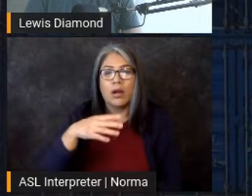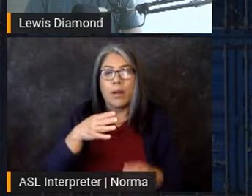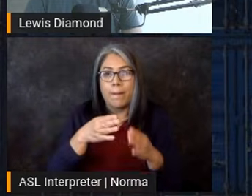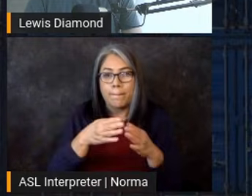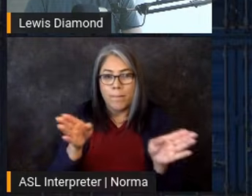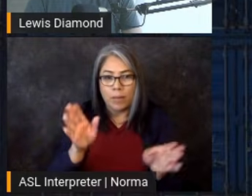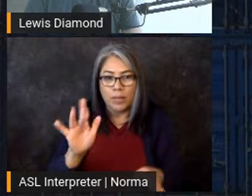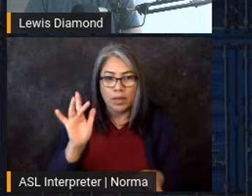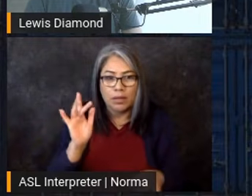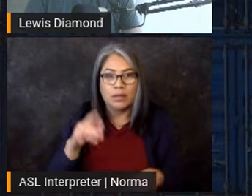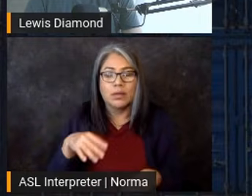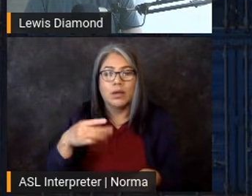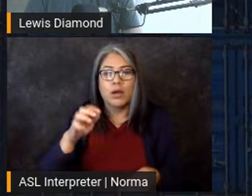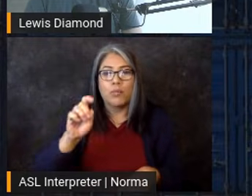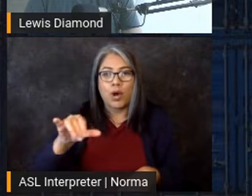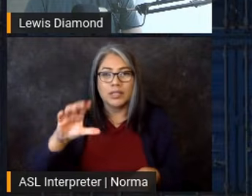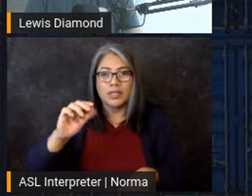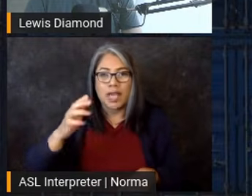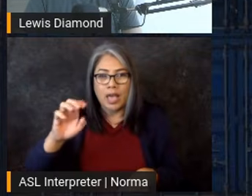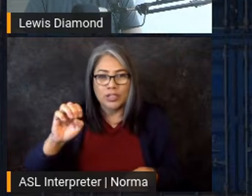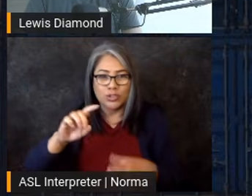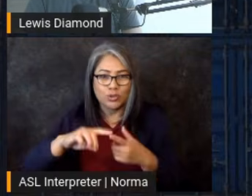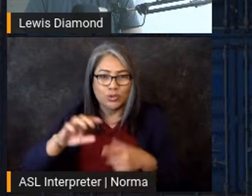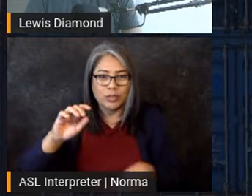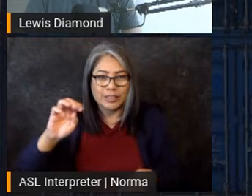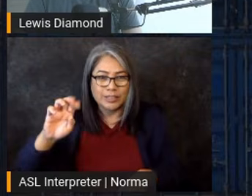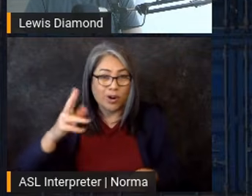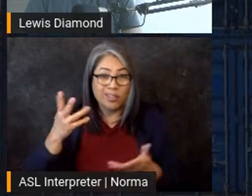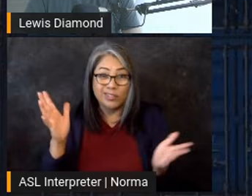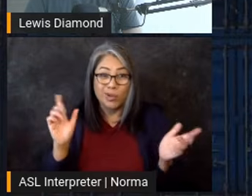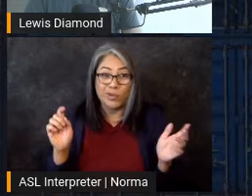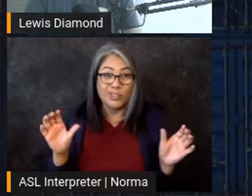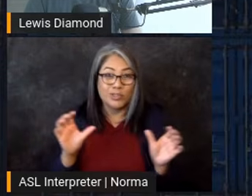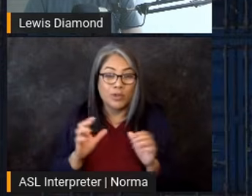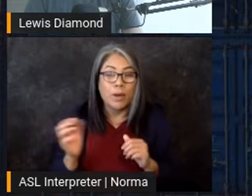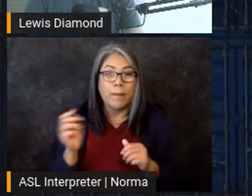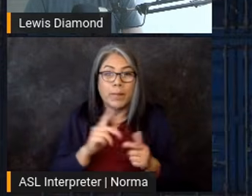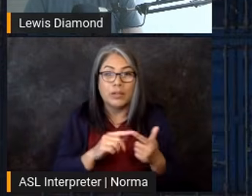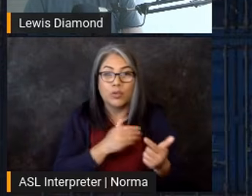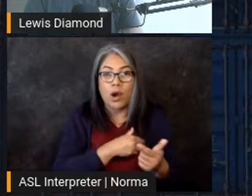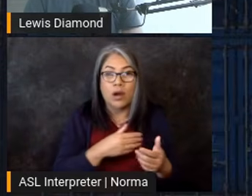ECR, and yeah, that's all we need to do. Back to our shell.